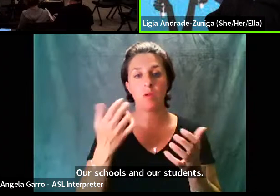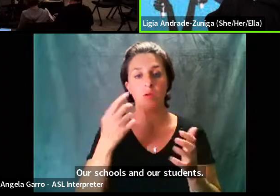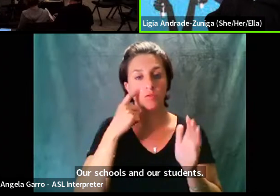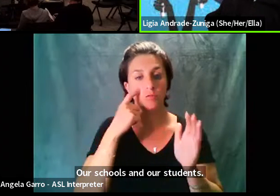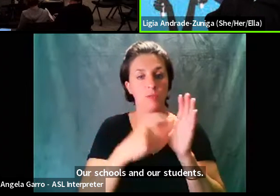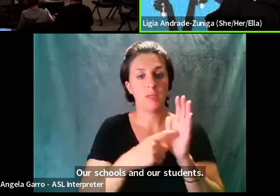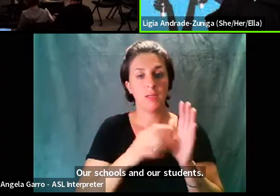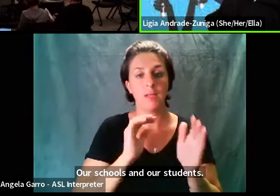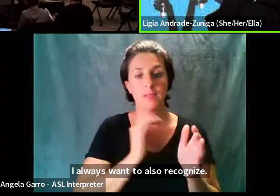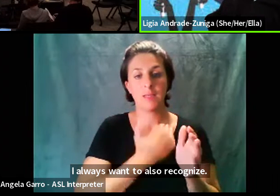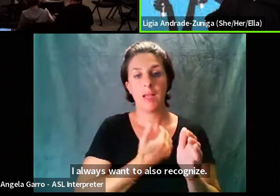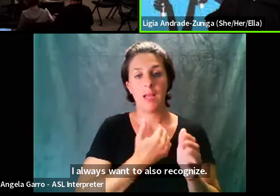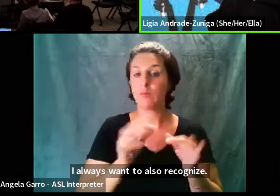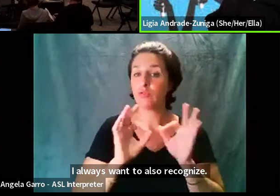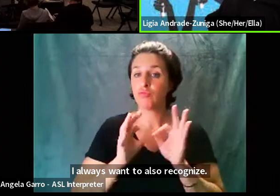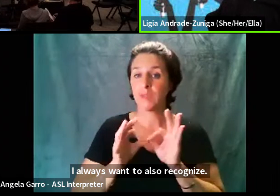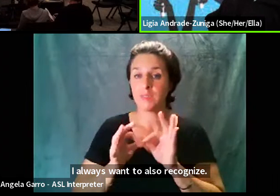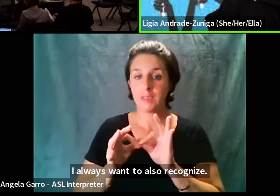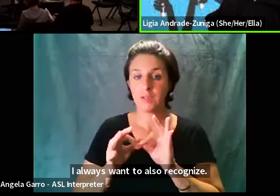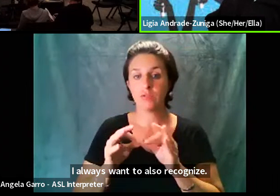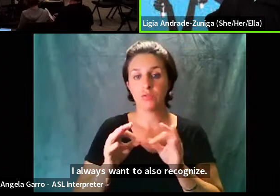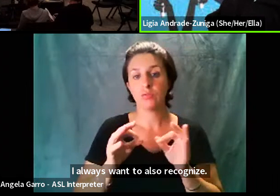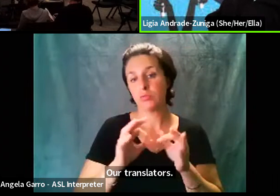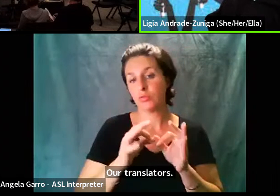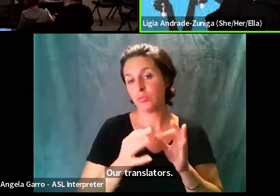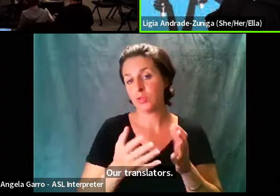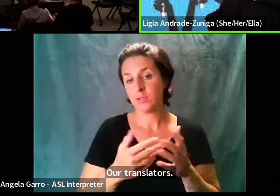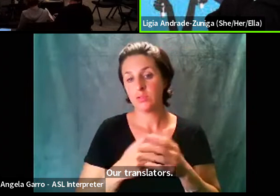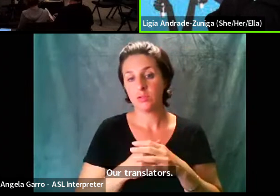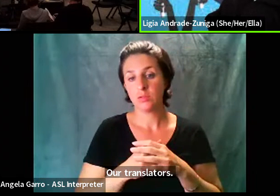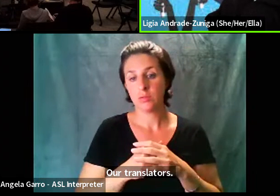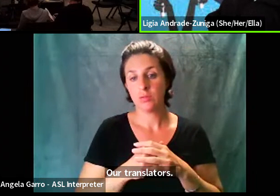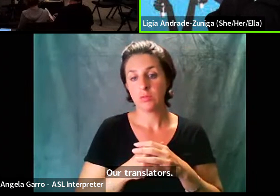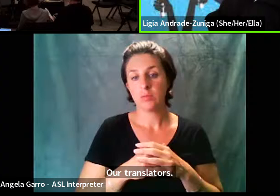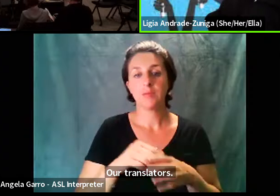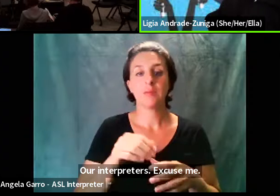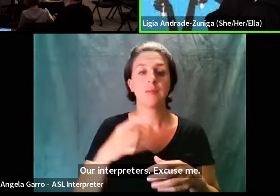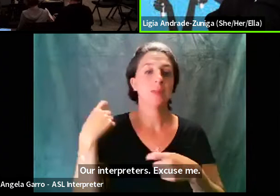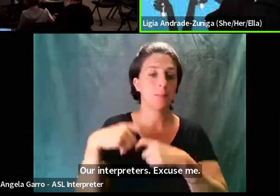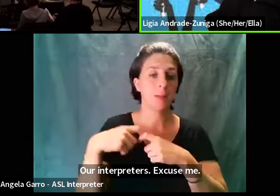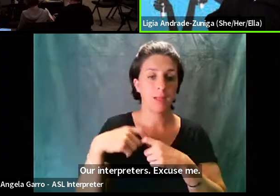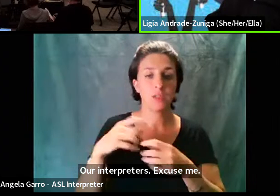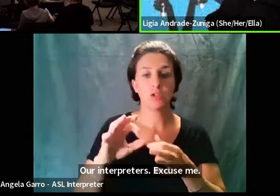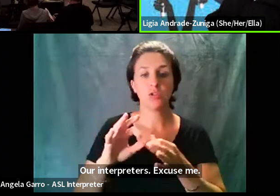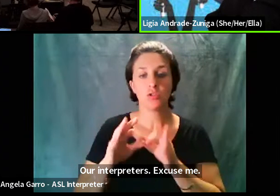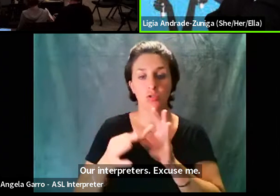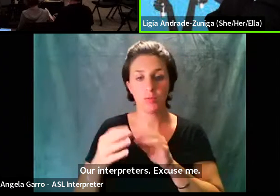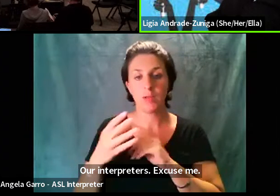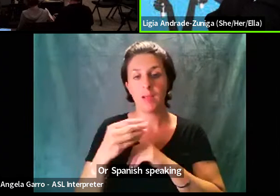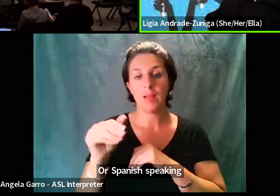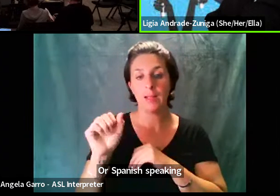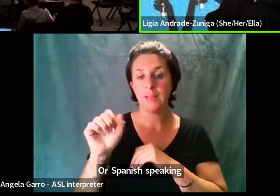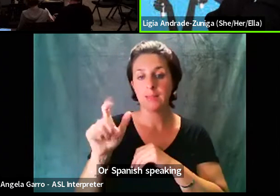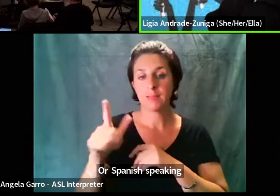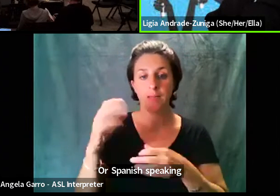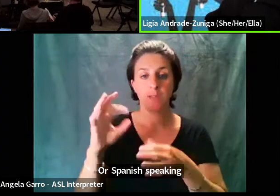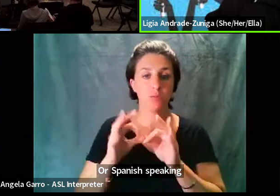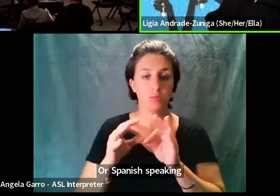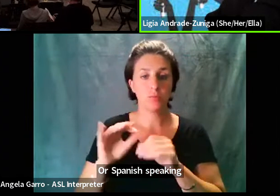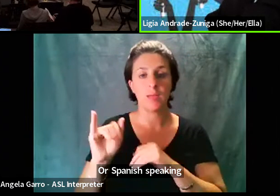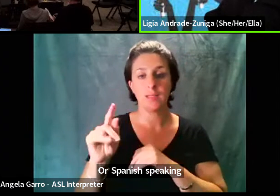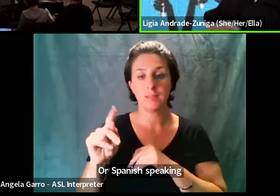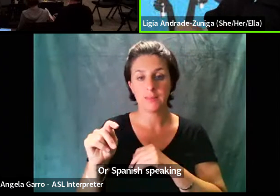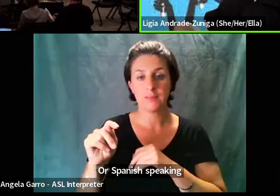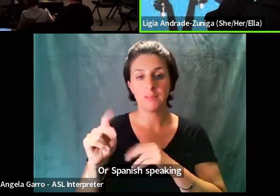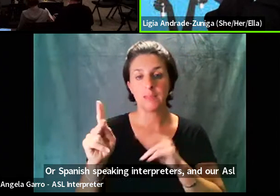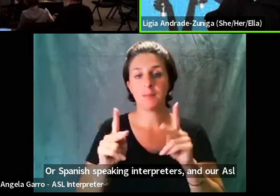our translators, our interpreters, our Spanish speaking interpreters, and our ASL interpreters, our IT folks. Thank you